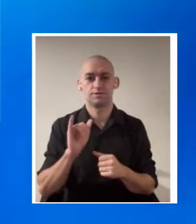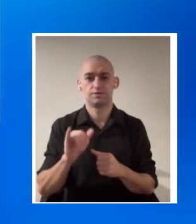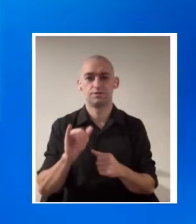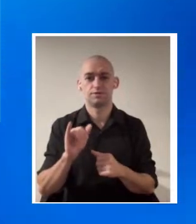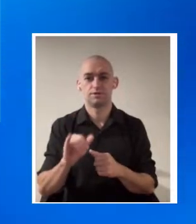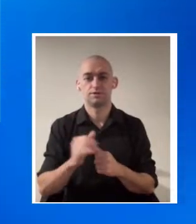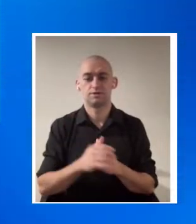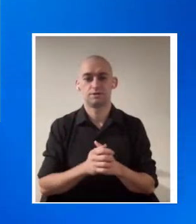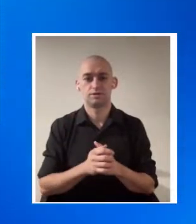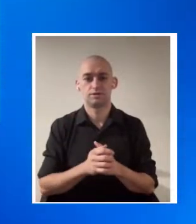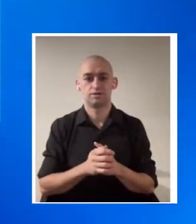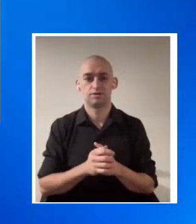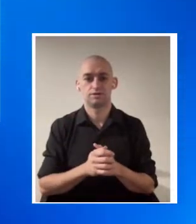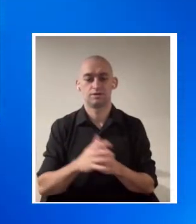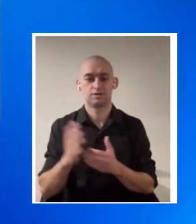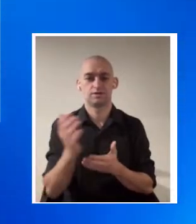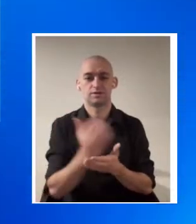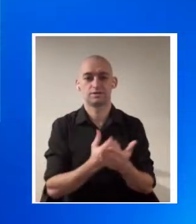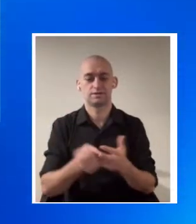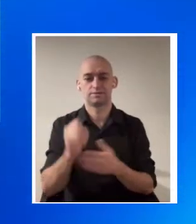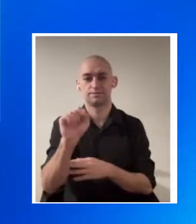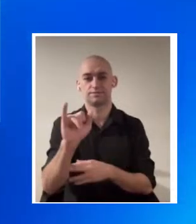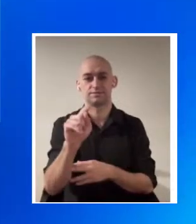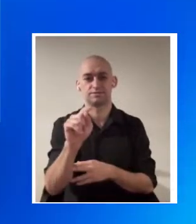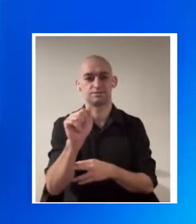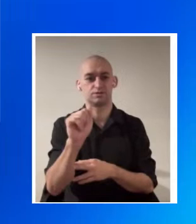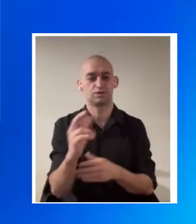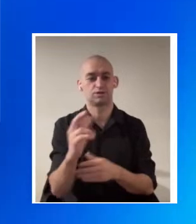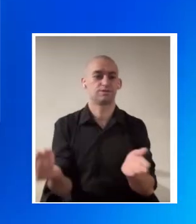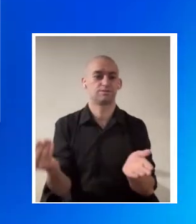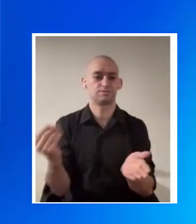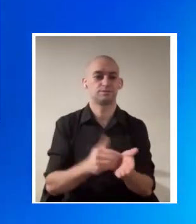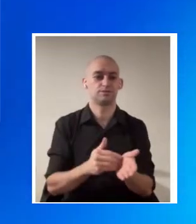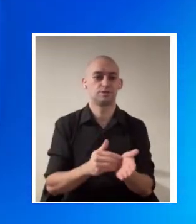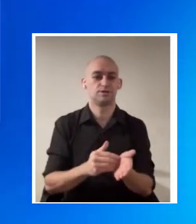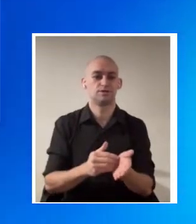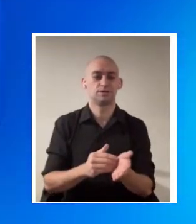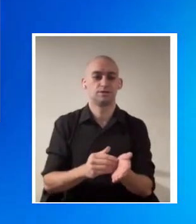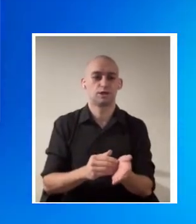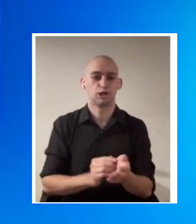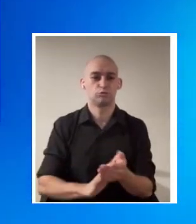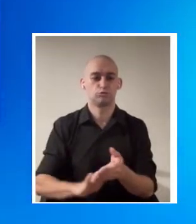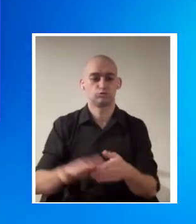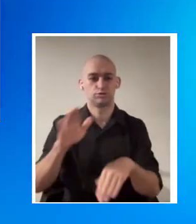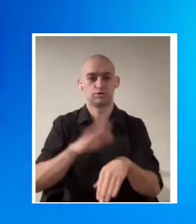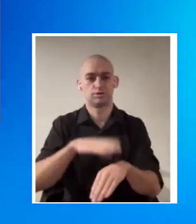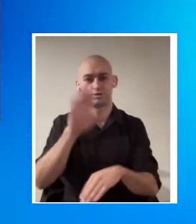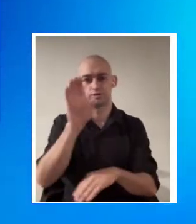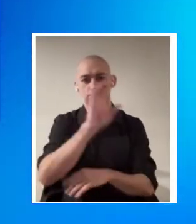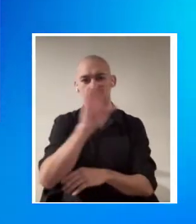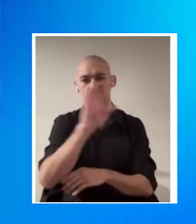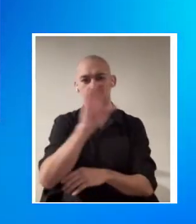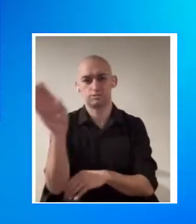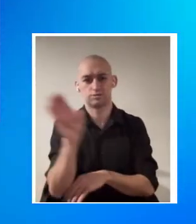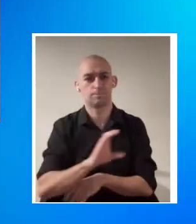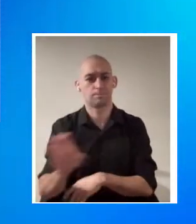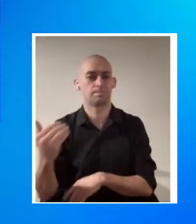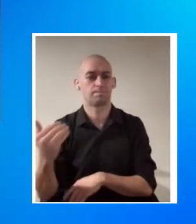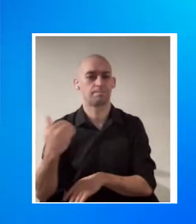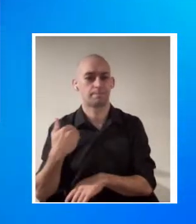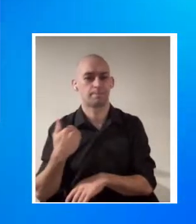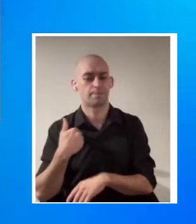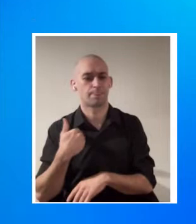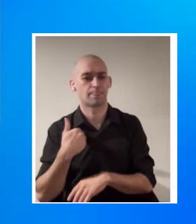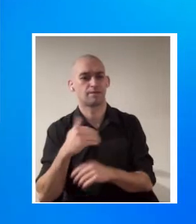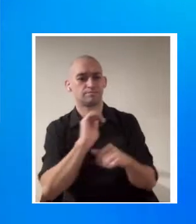it, and Satara, again, I'll ask, maybe you can help me with this just to make sure that through Zoom, I have it